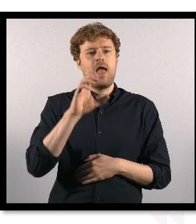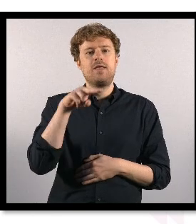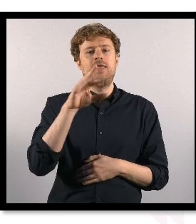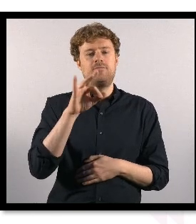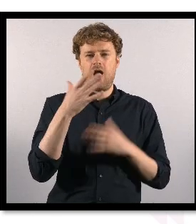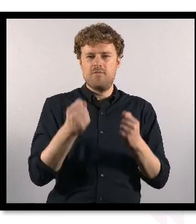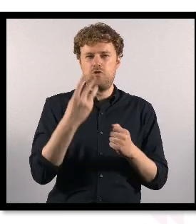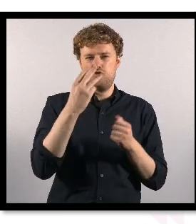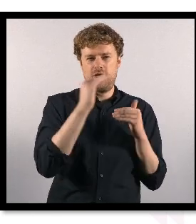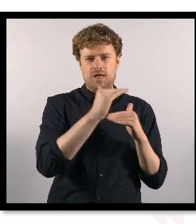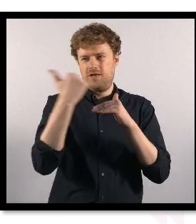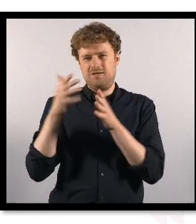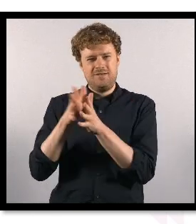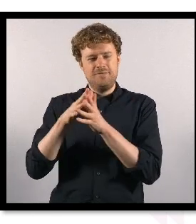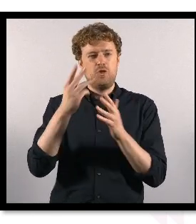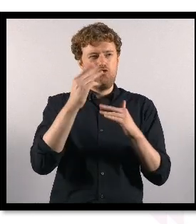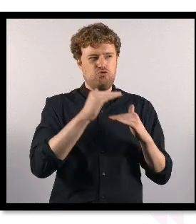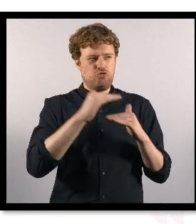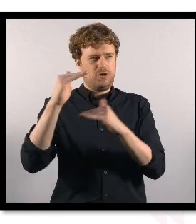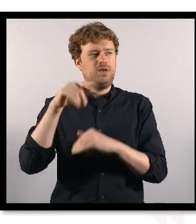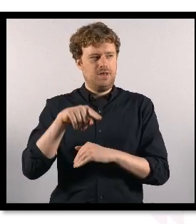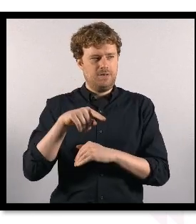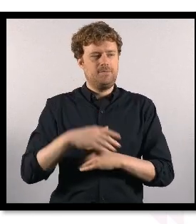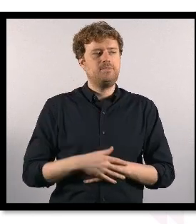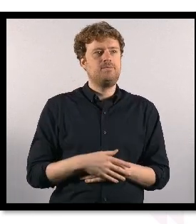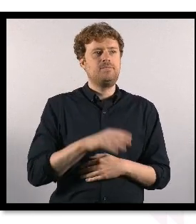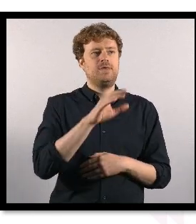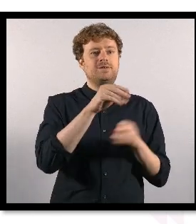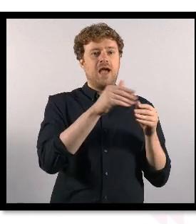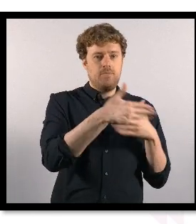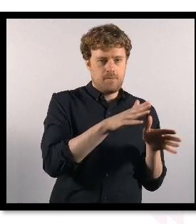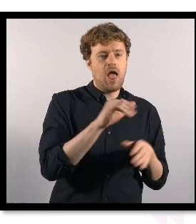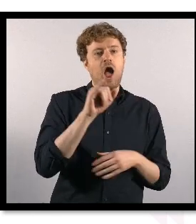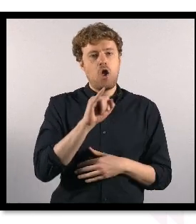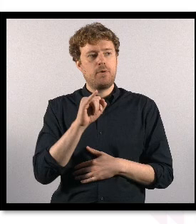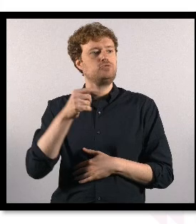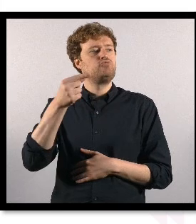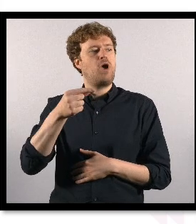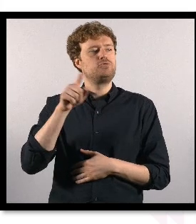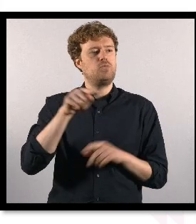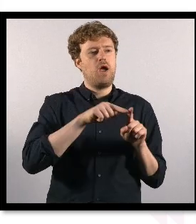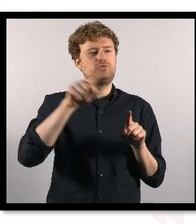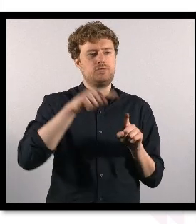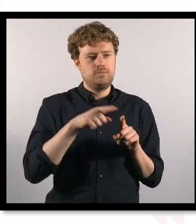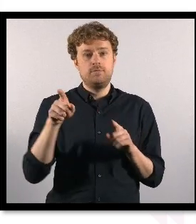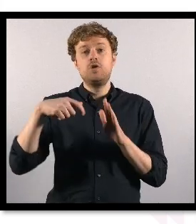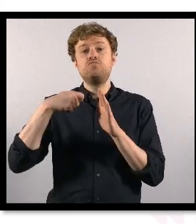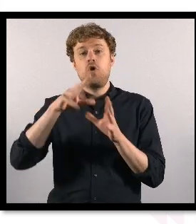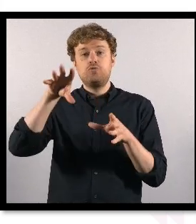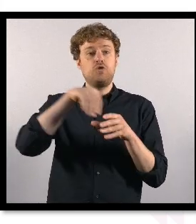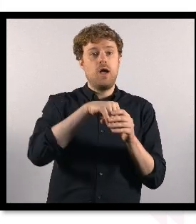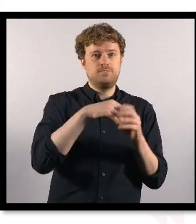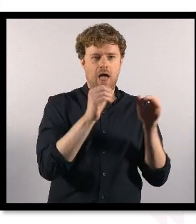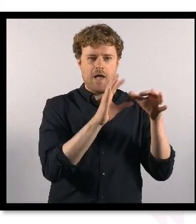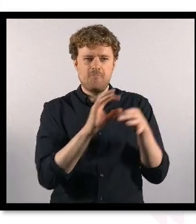different levels, but they also have a lot of meaning for the end users. As an end user, I know this is very important when you're selecting your project, when you're building your